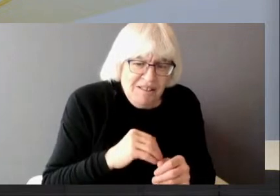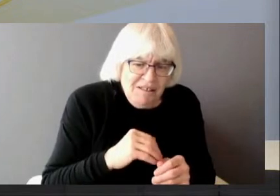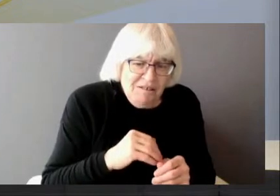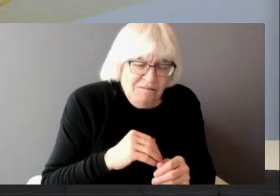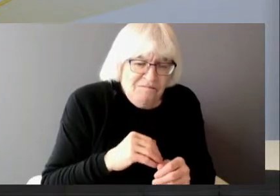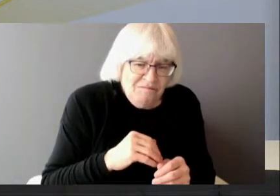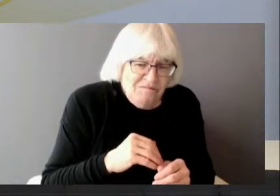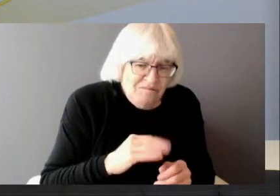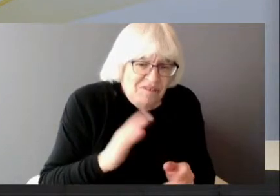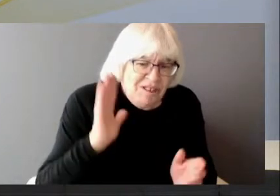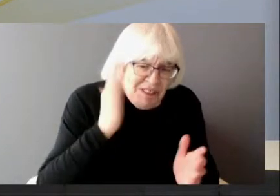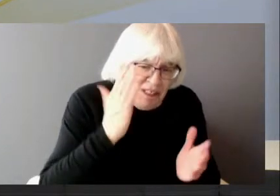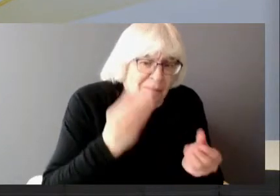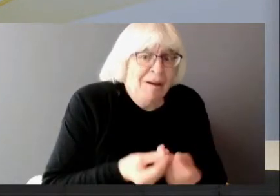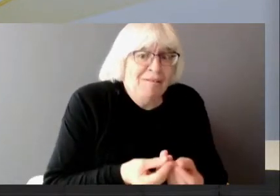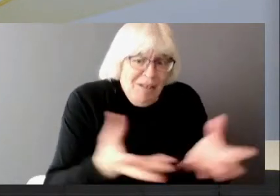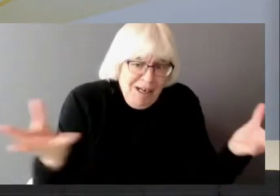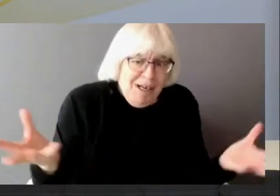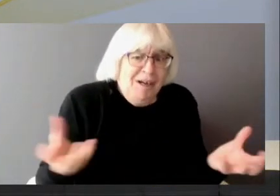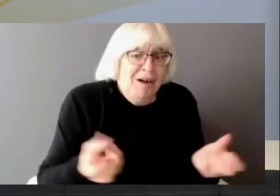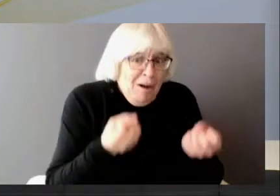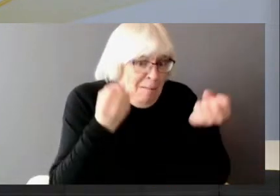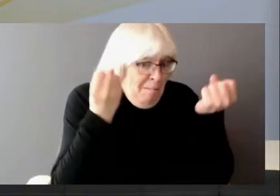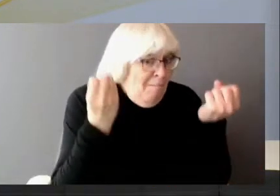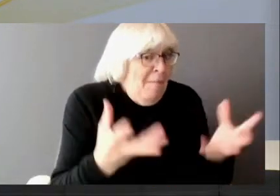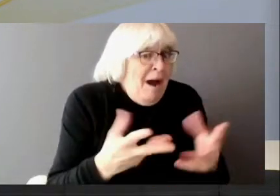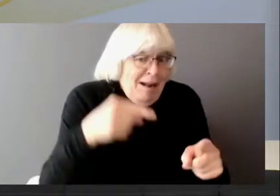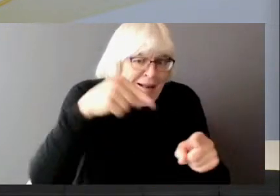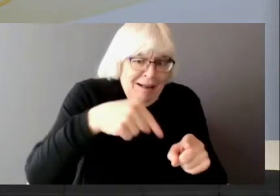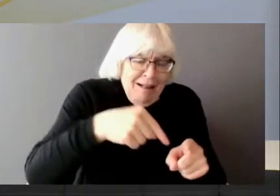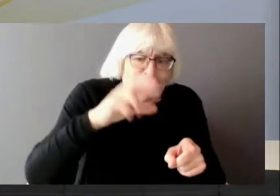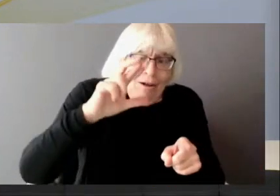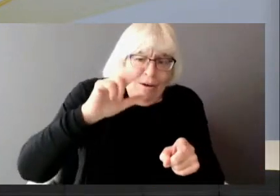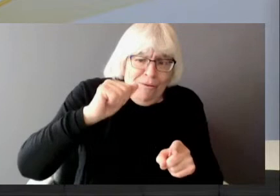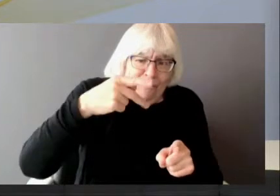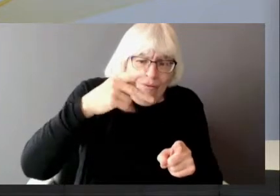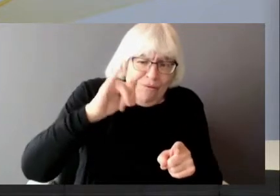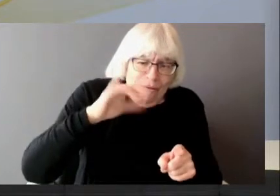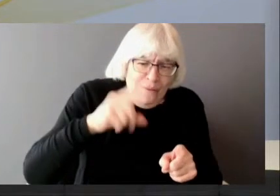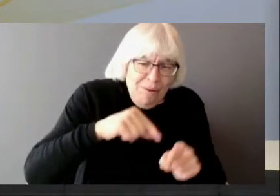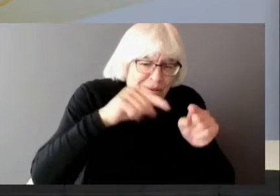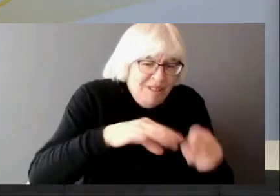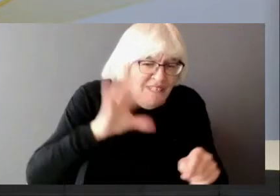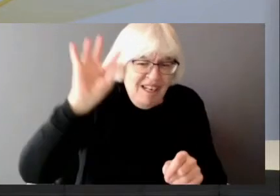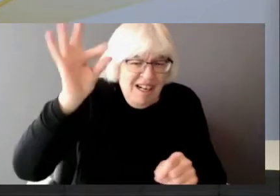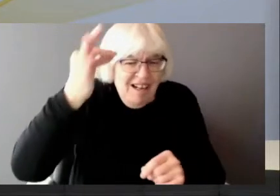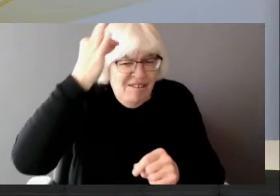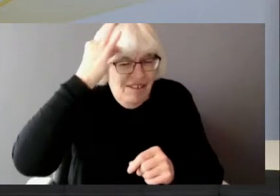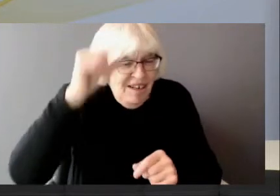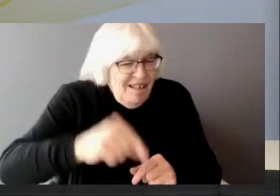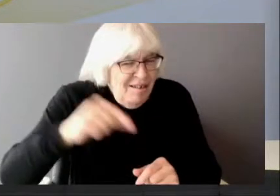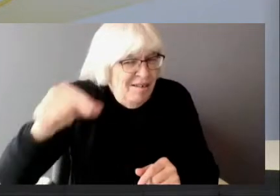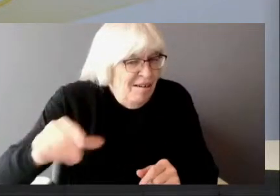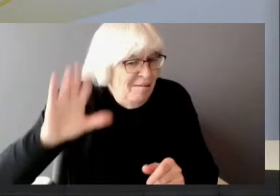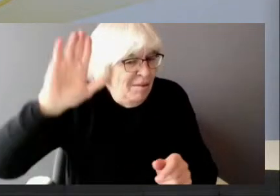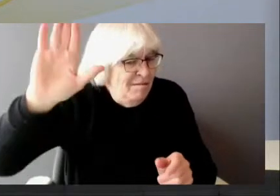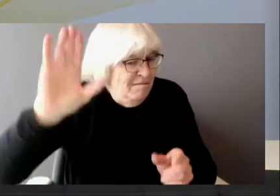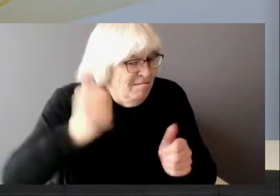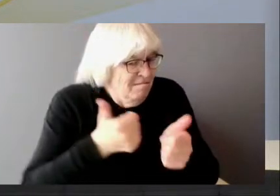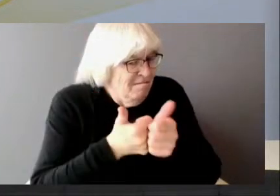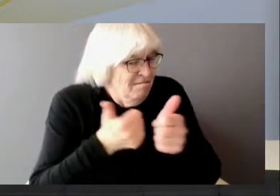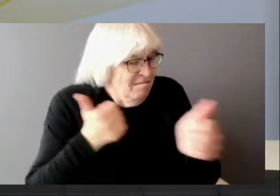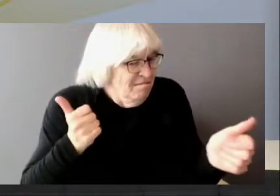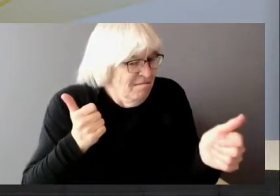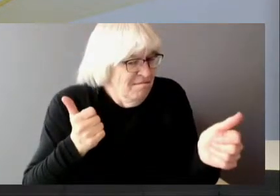although the federal website seems to have some outdated information on it. So I'm wondering if you can tell me, first of all, in which cases